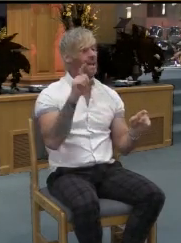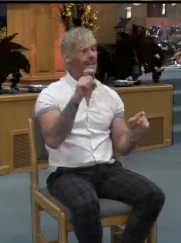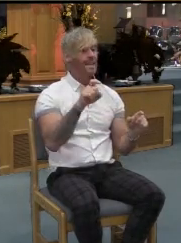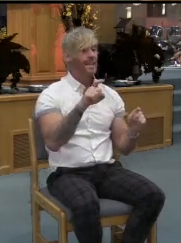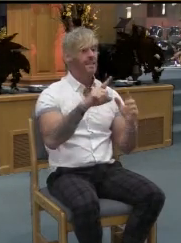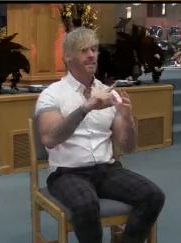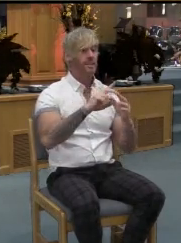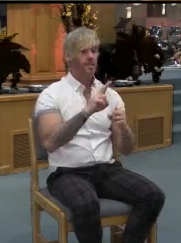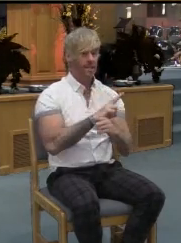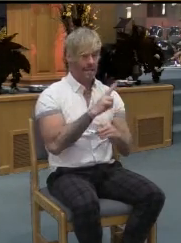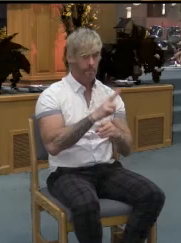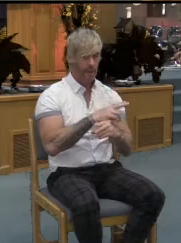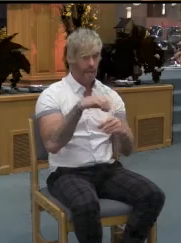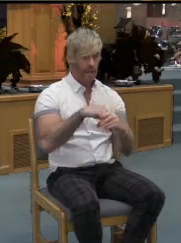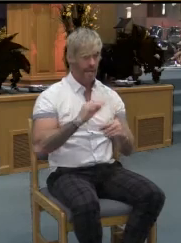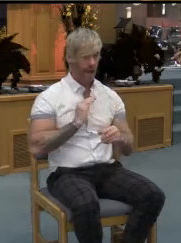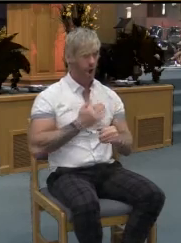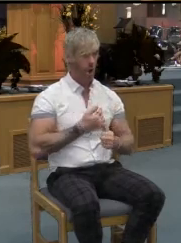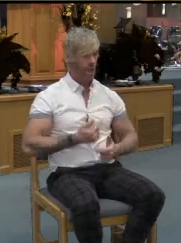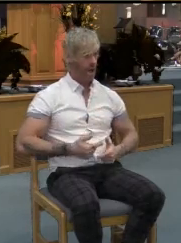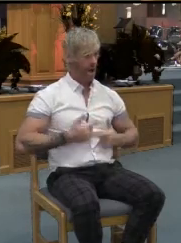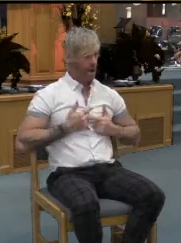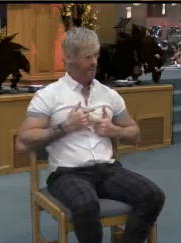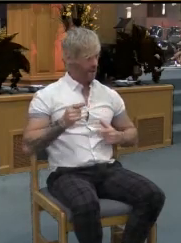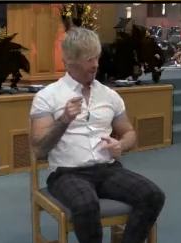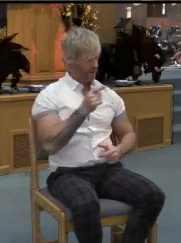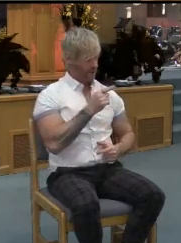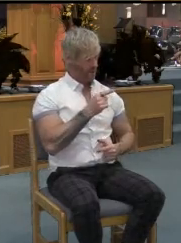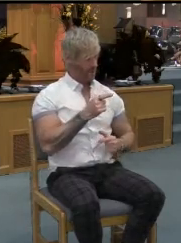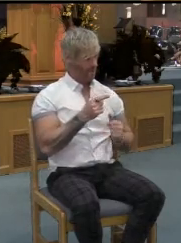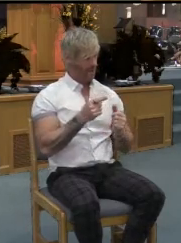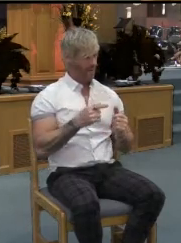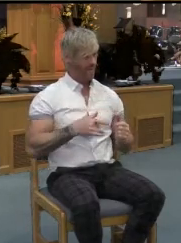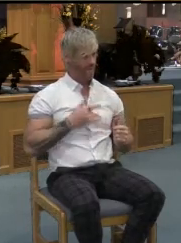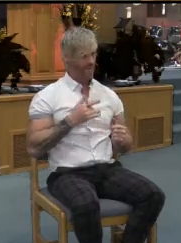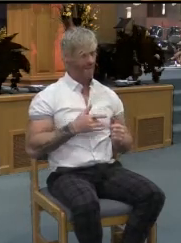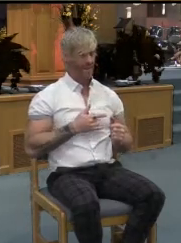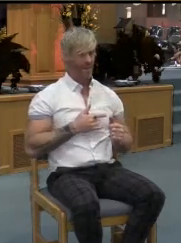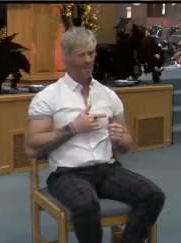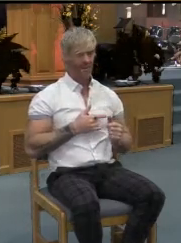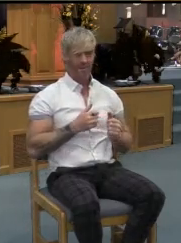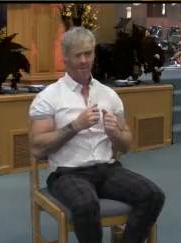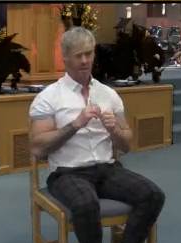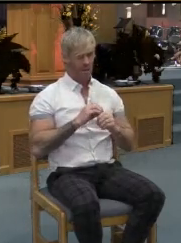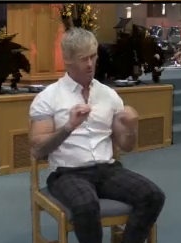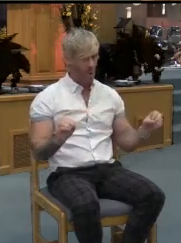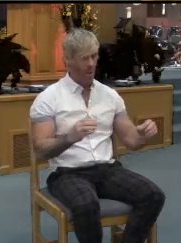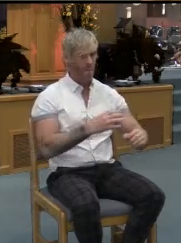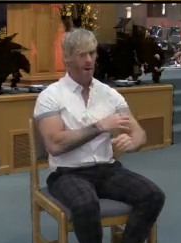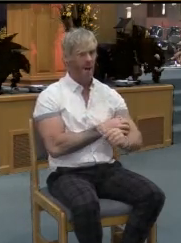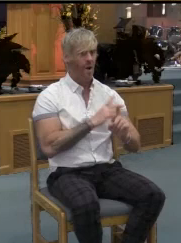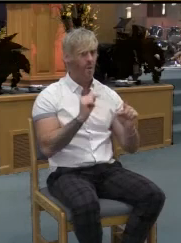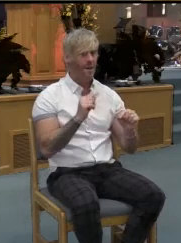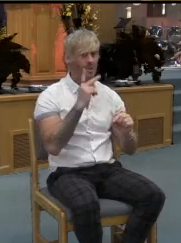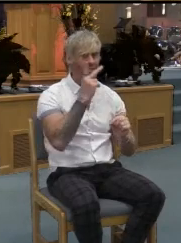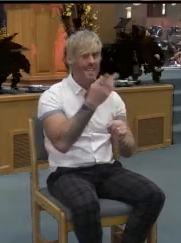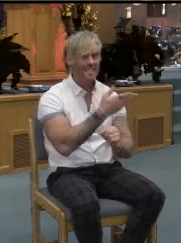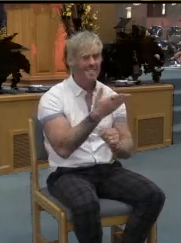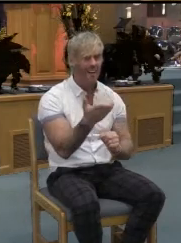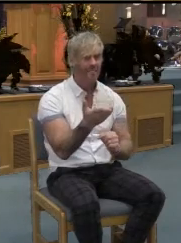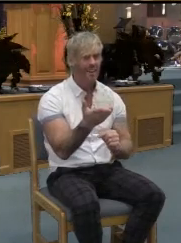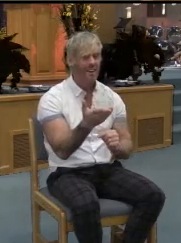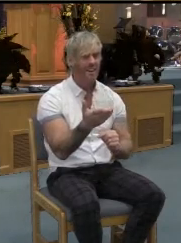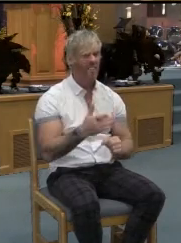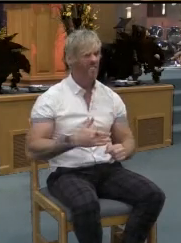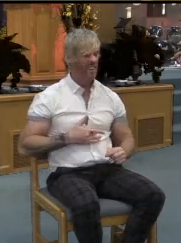implement in our life. Do you feel powerless when you see this stuff? Do you feel like there's nothing we